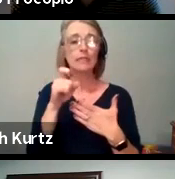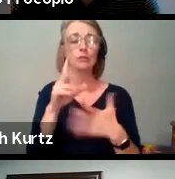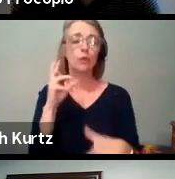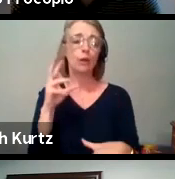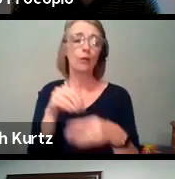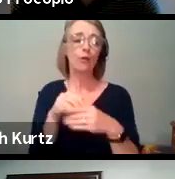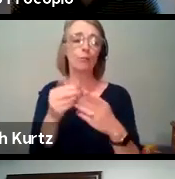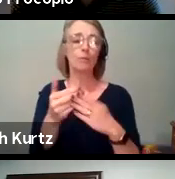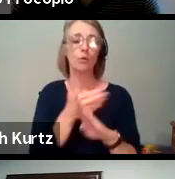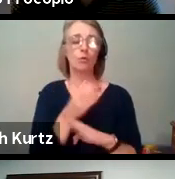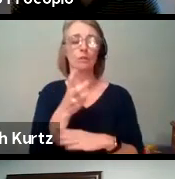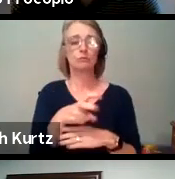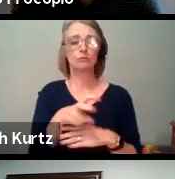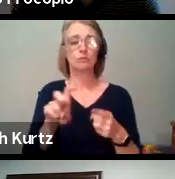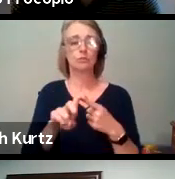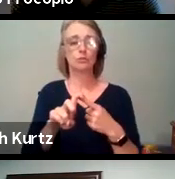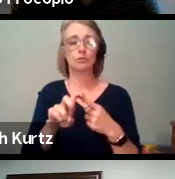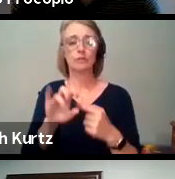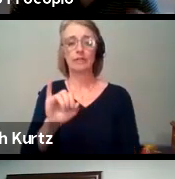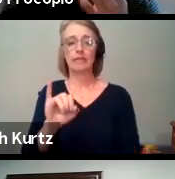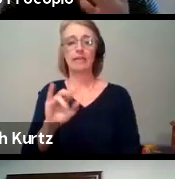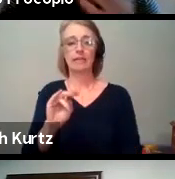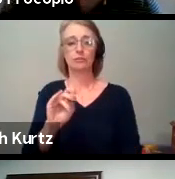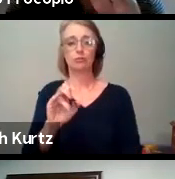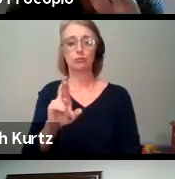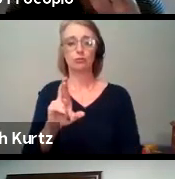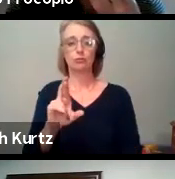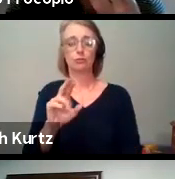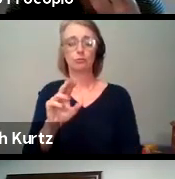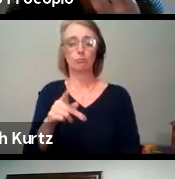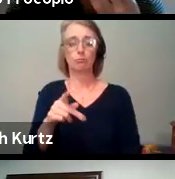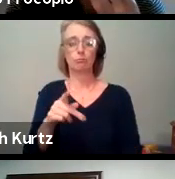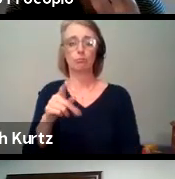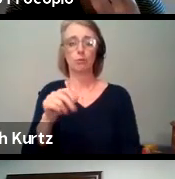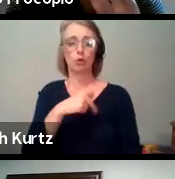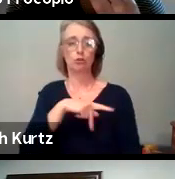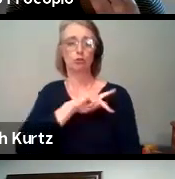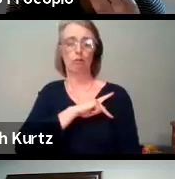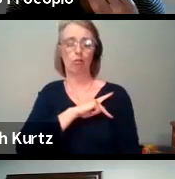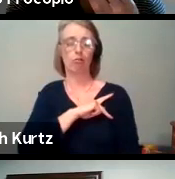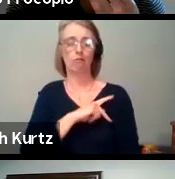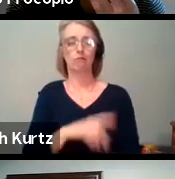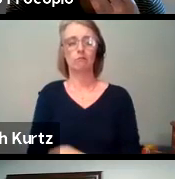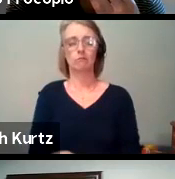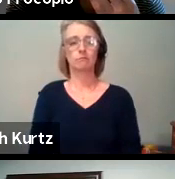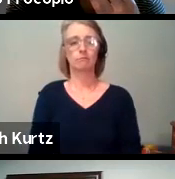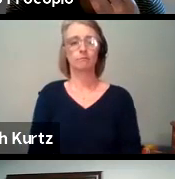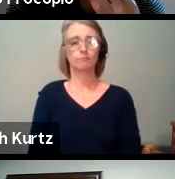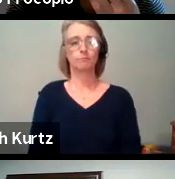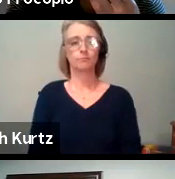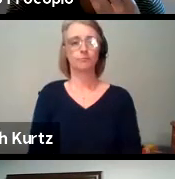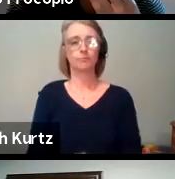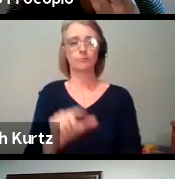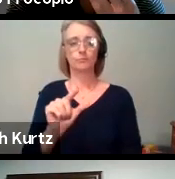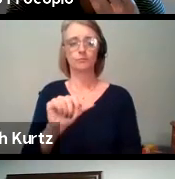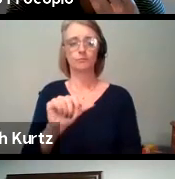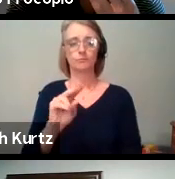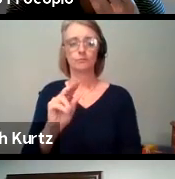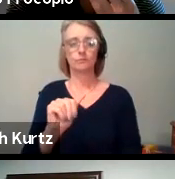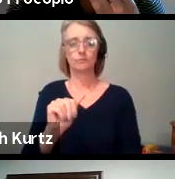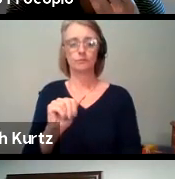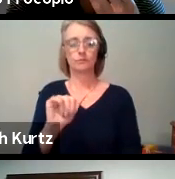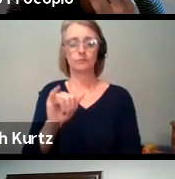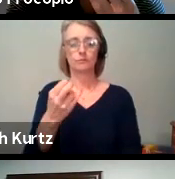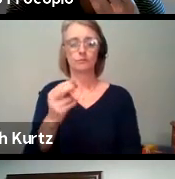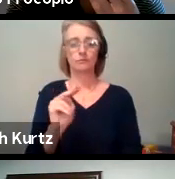we transition over to the interpersonal level of the model. We have Jill Peltzer and Gina Johnson joining us today. They will give a